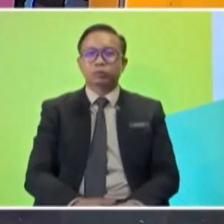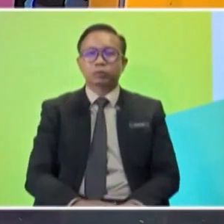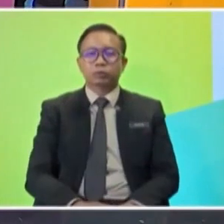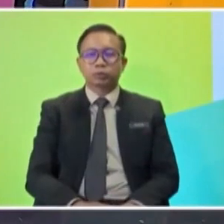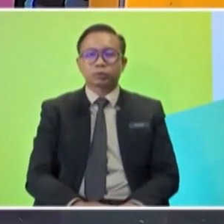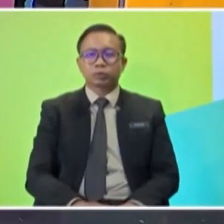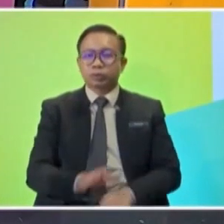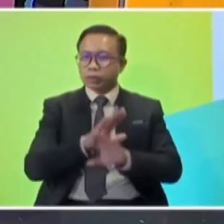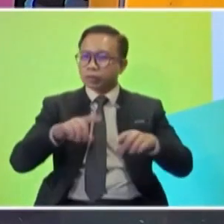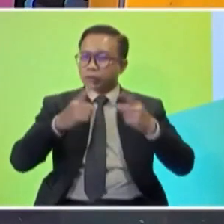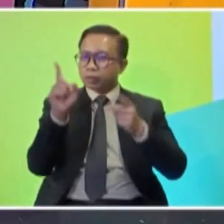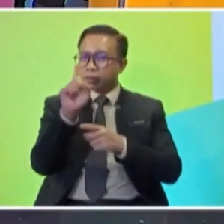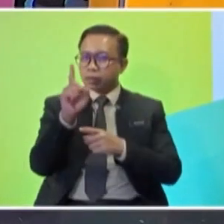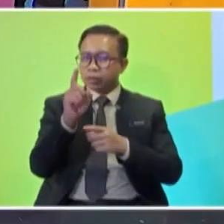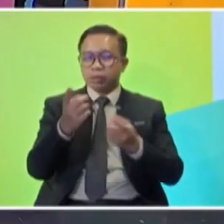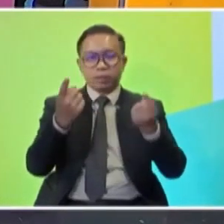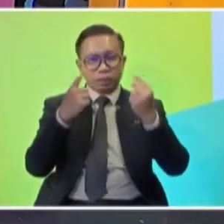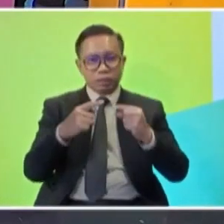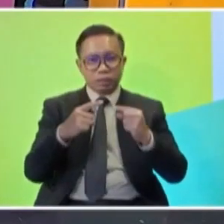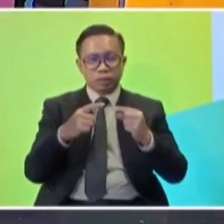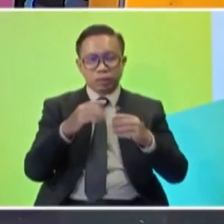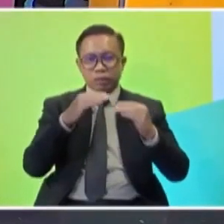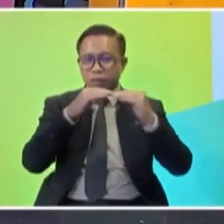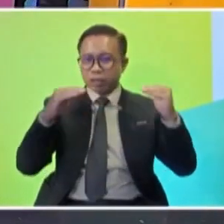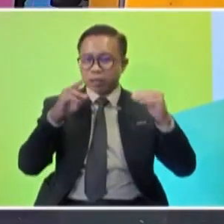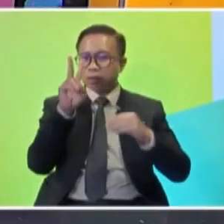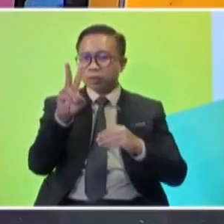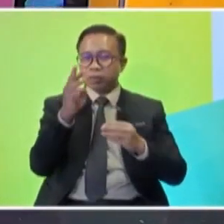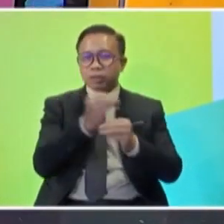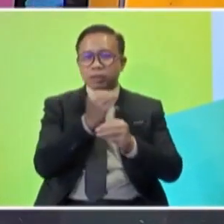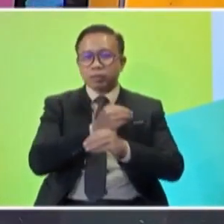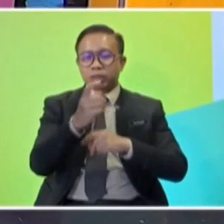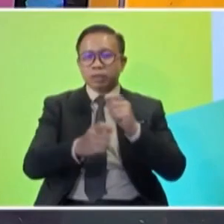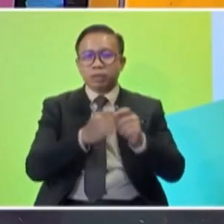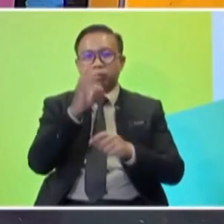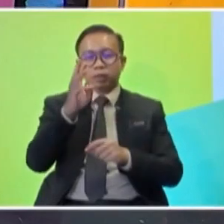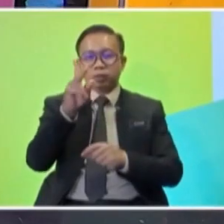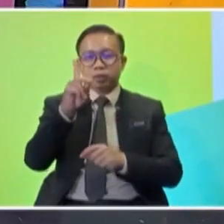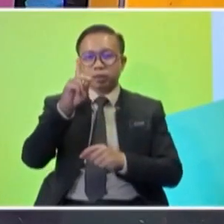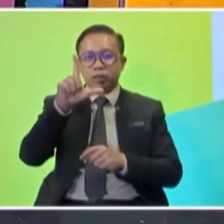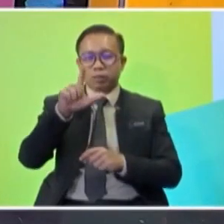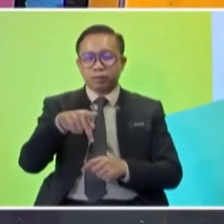at home, don't go anywhere. We'll be right back here on Tahap 2 for Mathematics Tahun 6 DLP.